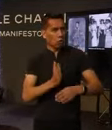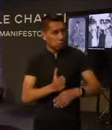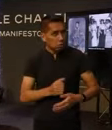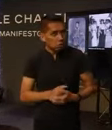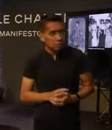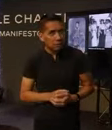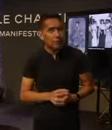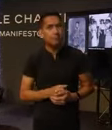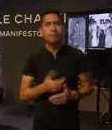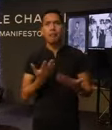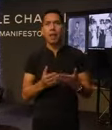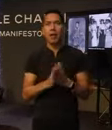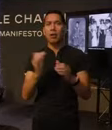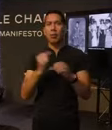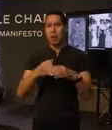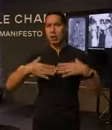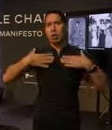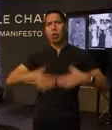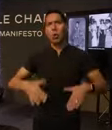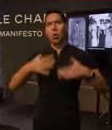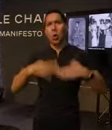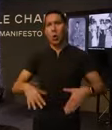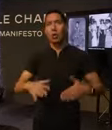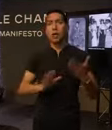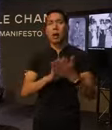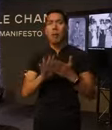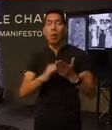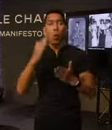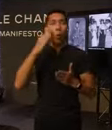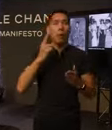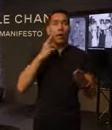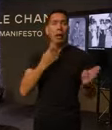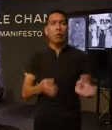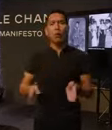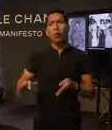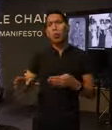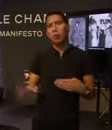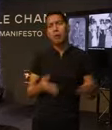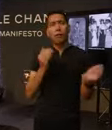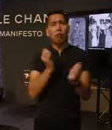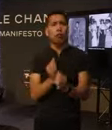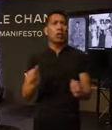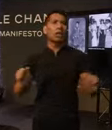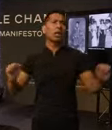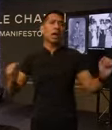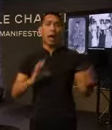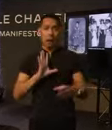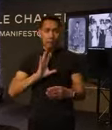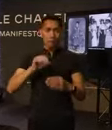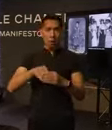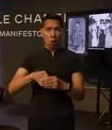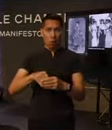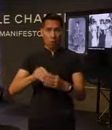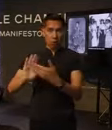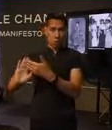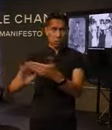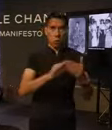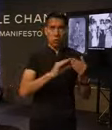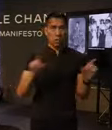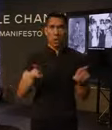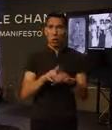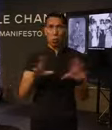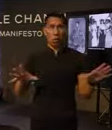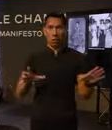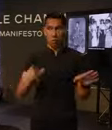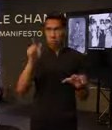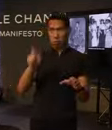by creating garments that allowed women to move freely and participate in the world as equal citizens. So whether or not women had the